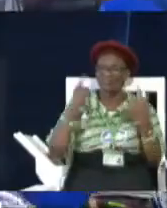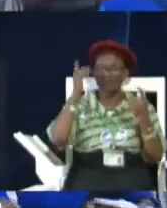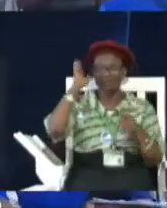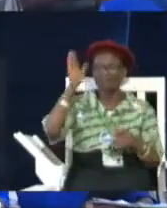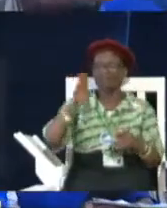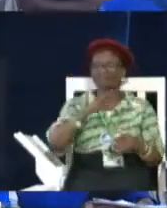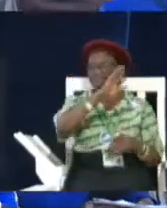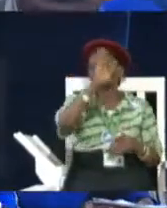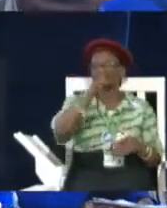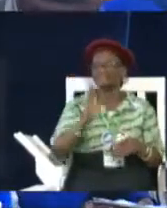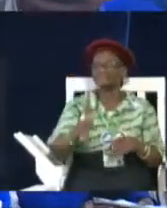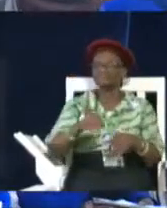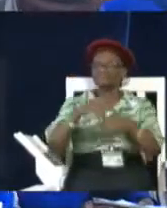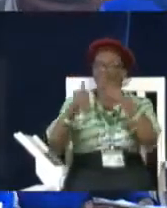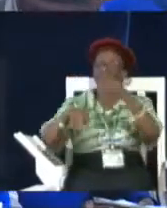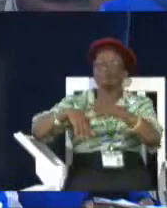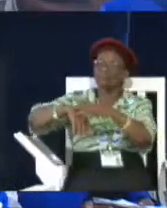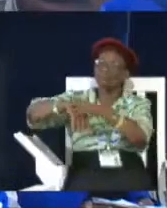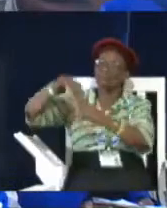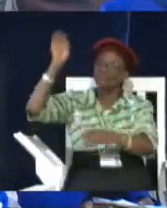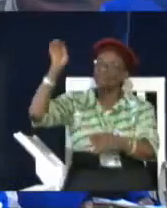out.